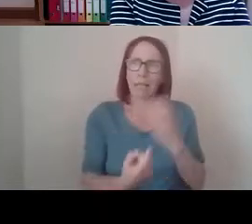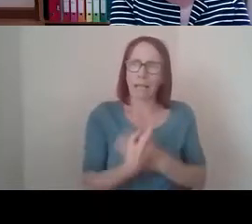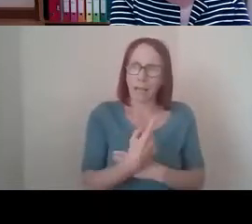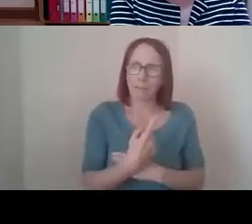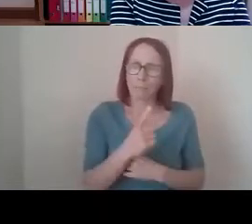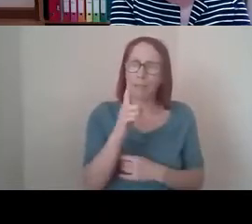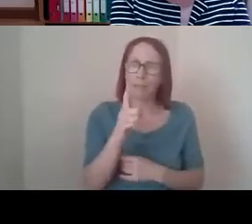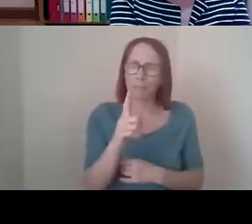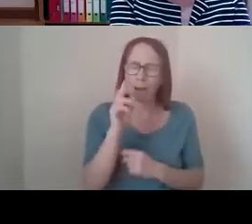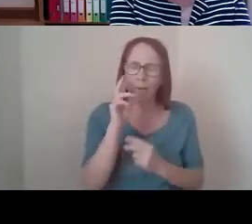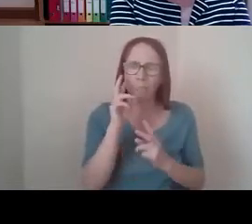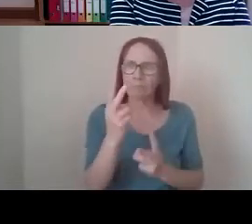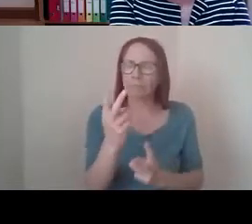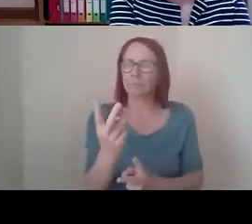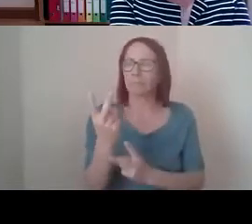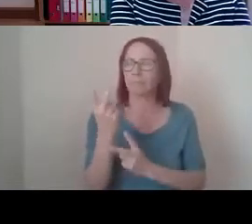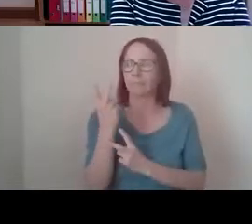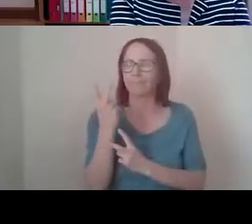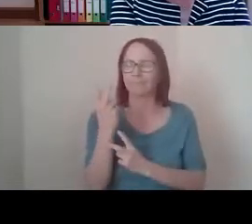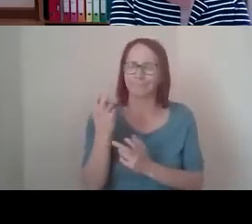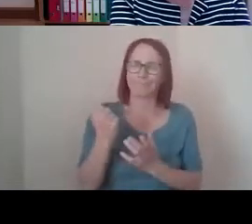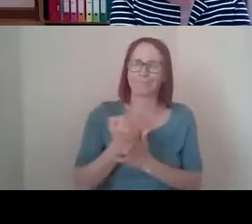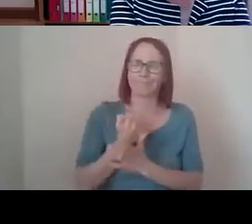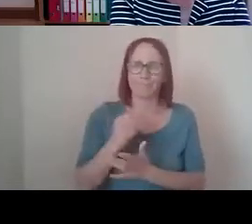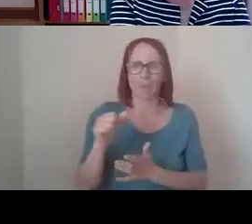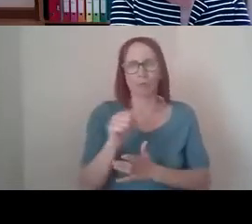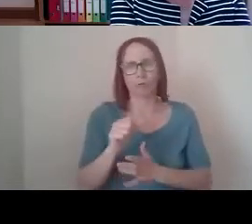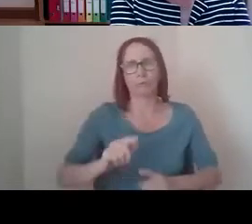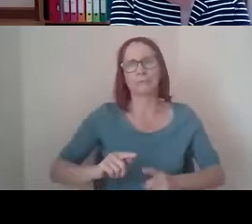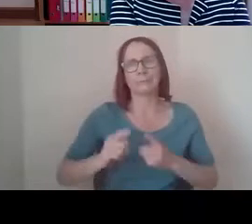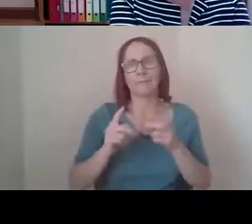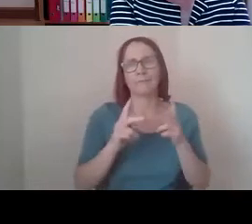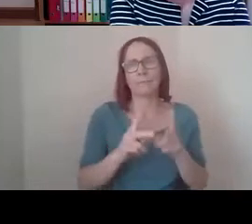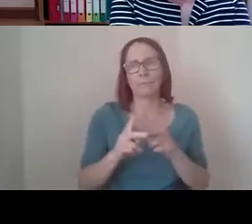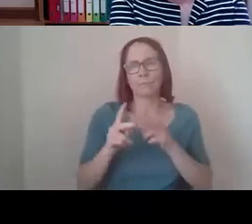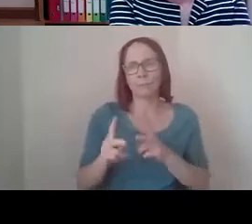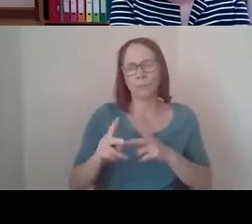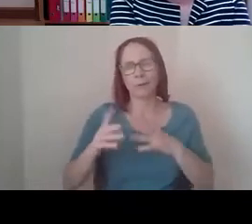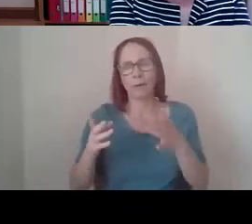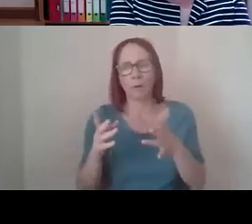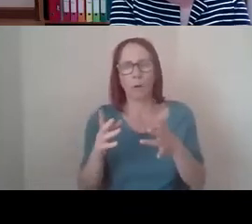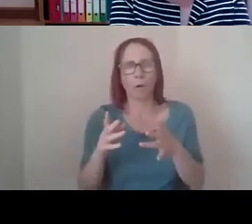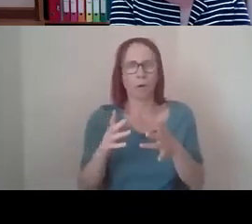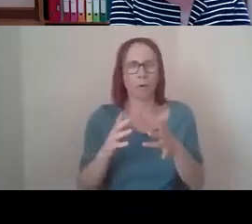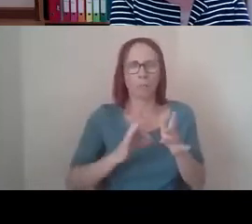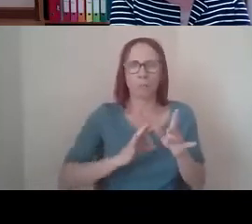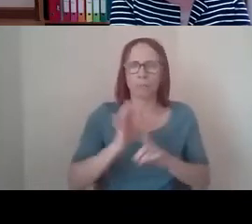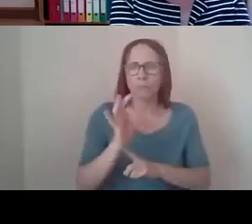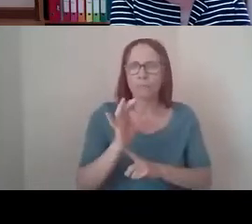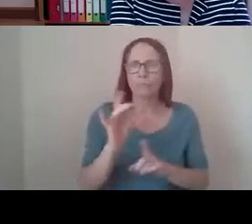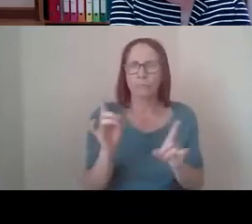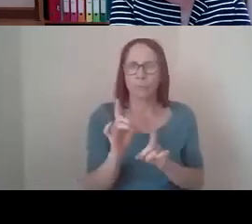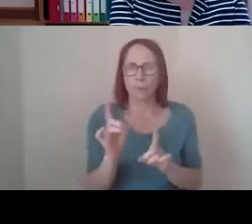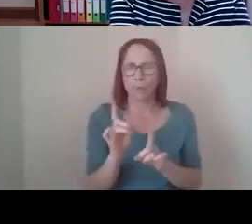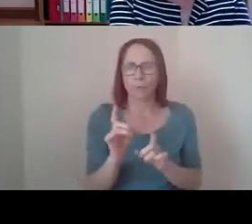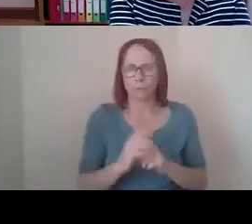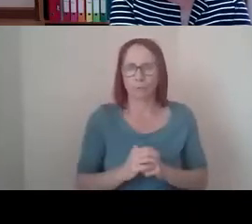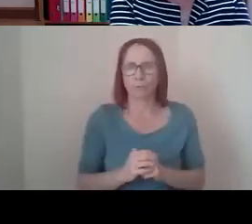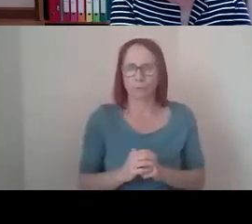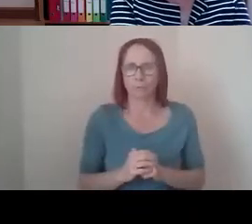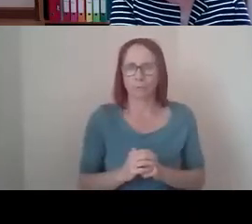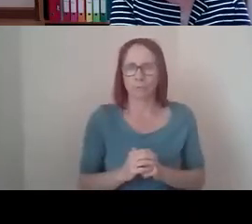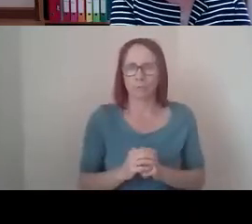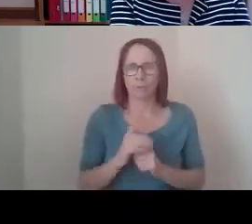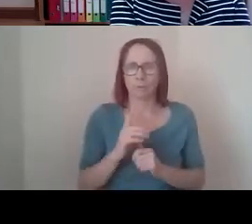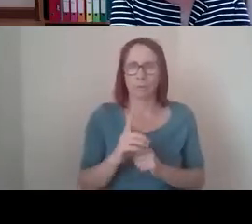with hindsight, this is what we could have done differently, or maybe this wasn't the best solution, but we then did